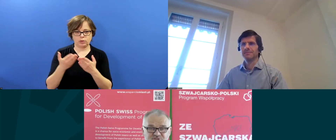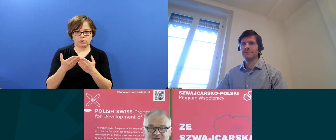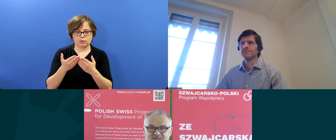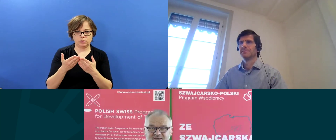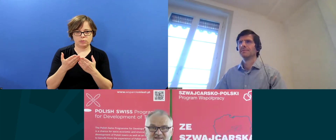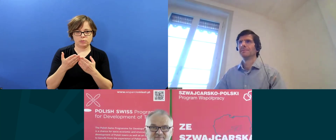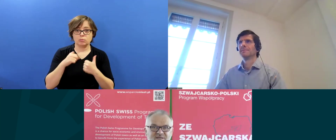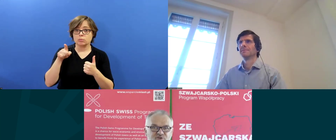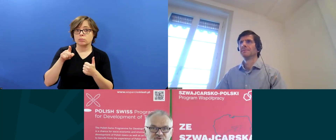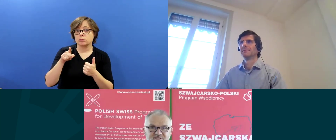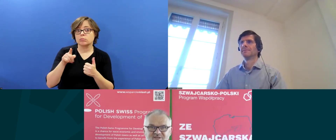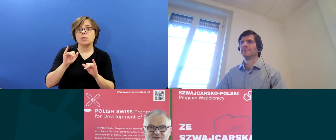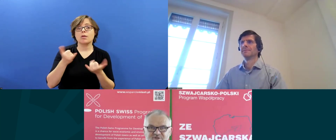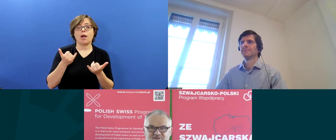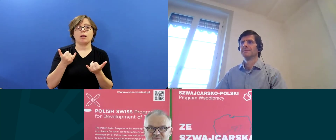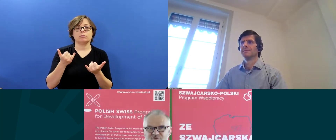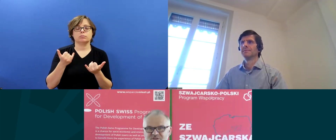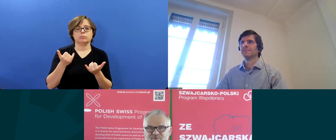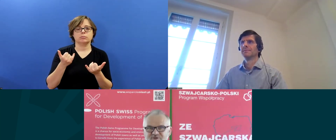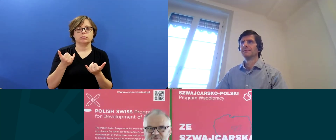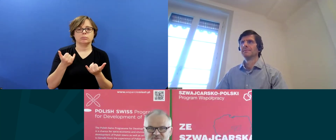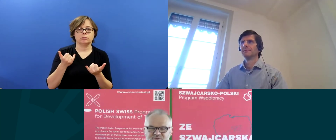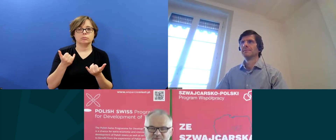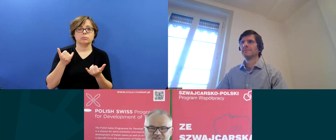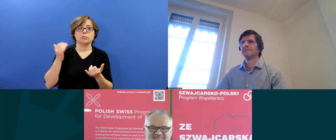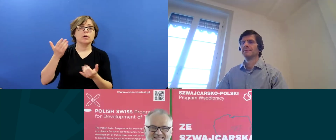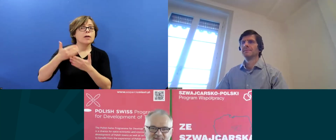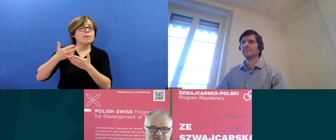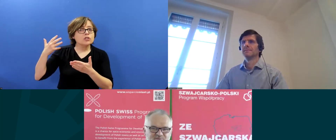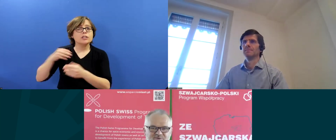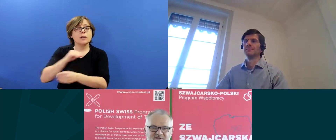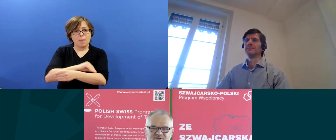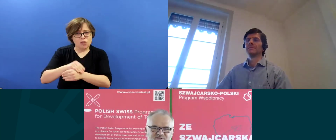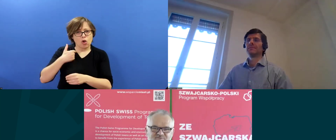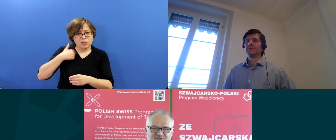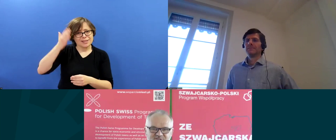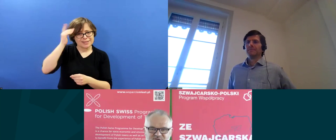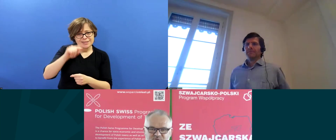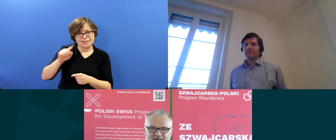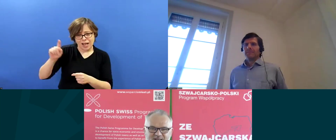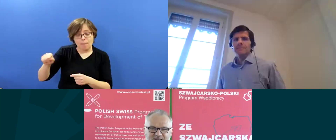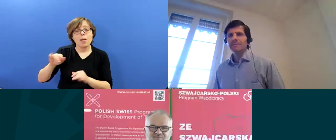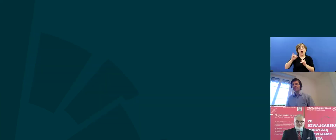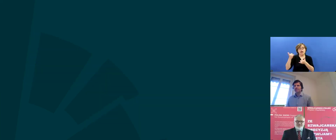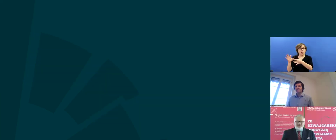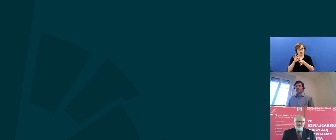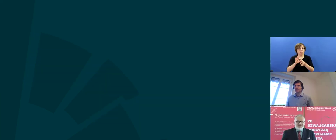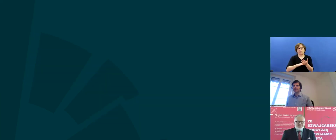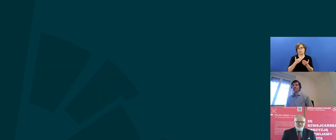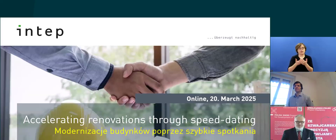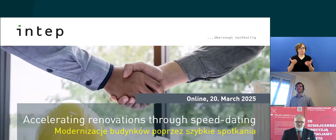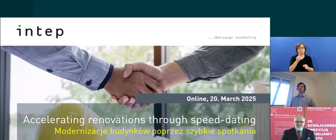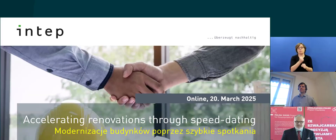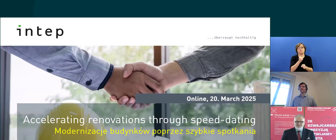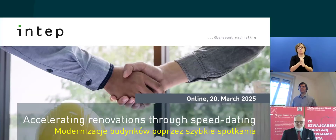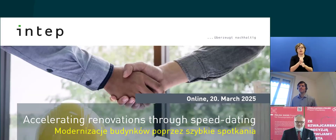your używać presentation that also shows many metody, different które aspects, do tej pory być może helping trochę us znamy, no bo to learn how to właśnie combine certain pracę methods that we might already z